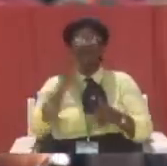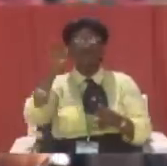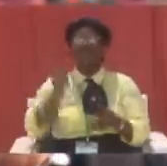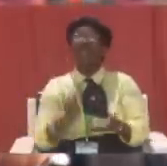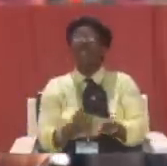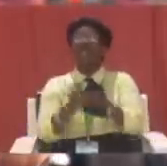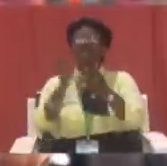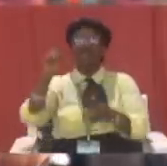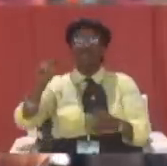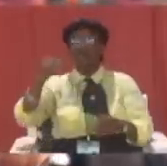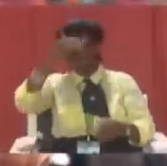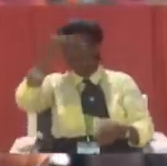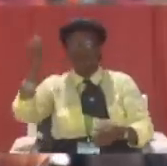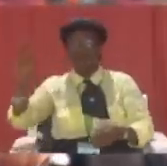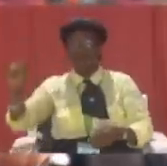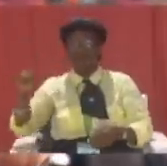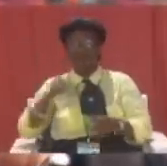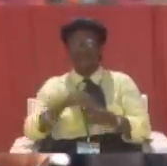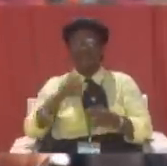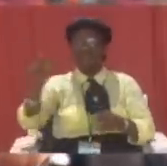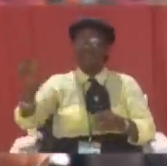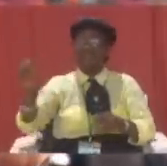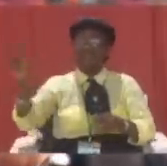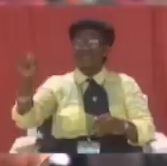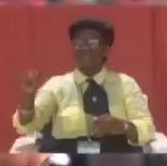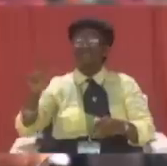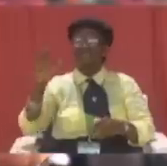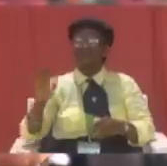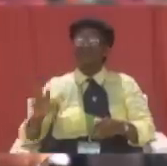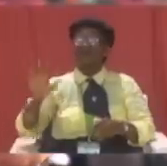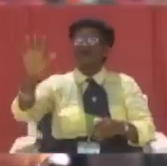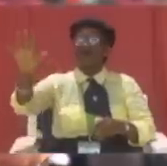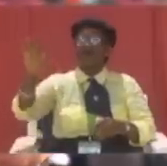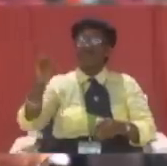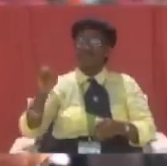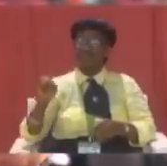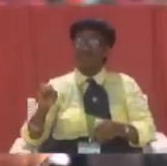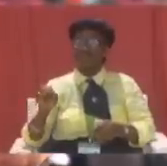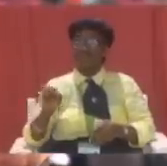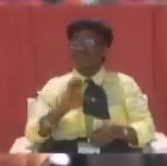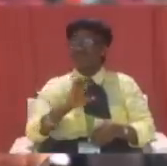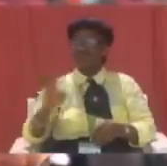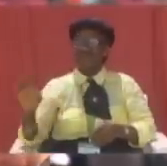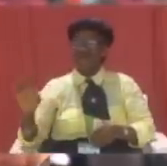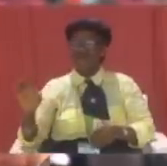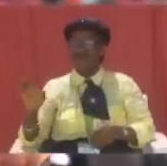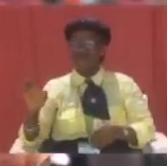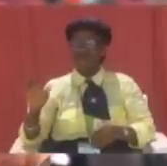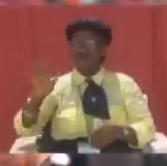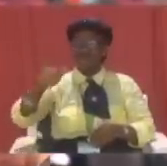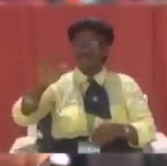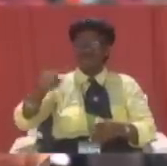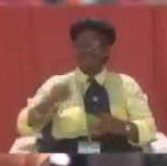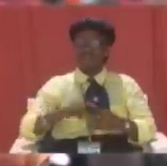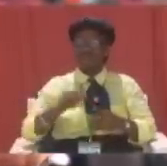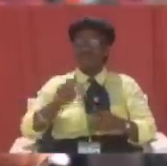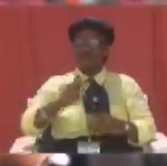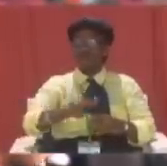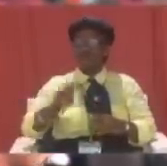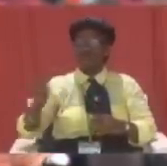But in Genesis chapter 50, from verse 15 to 22, Genesis 50, 15 to 22,